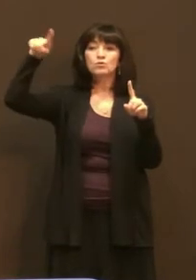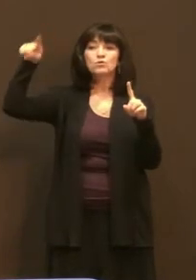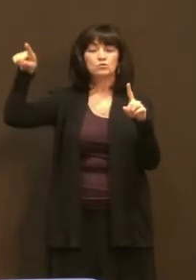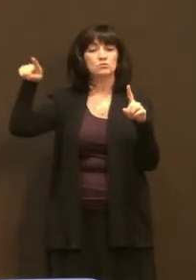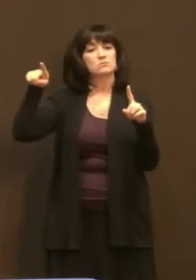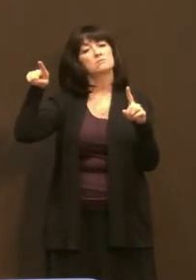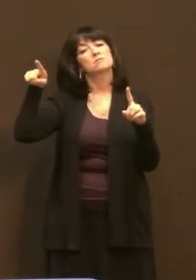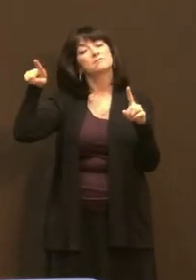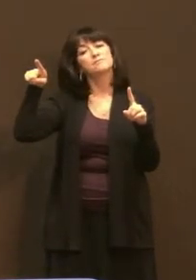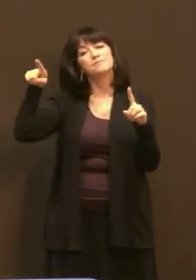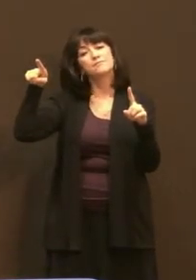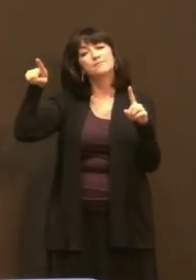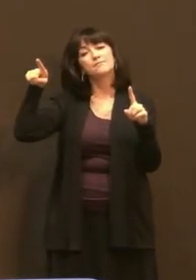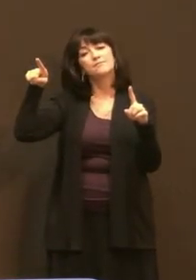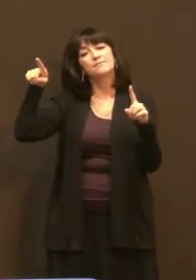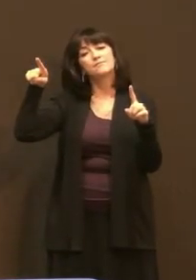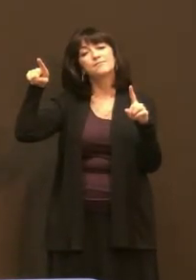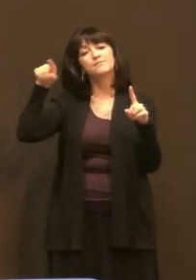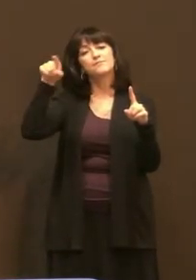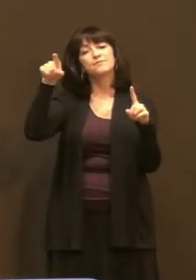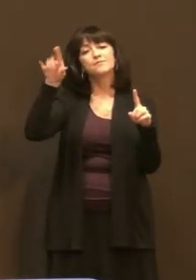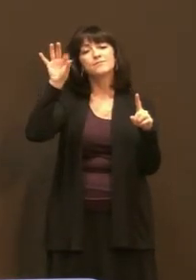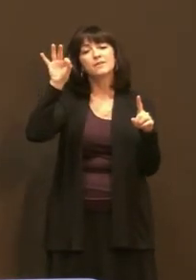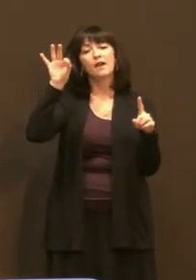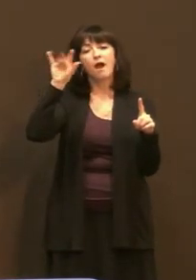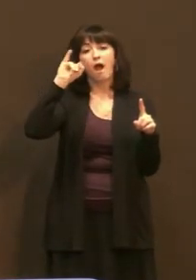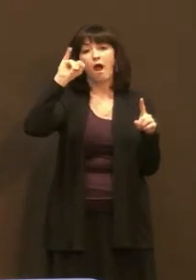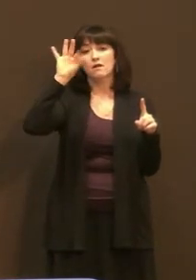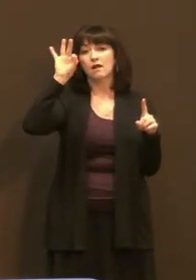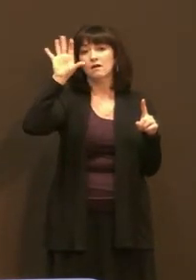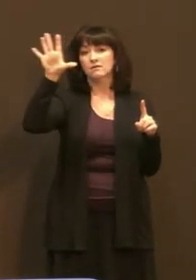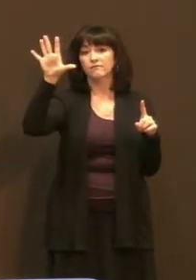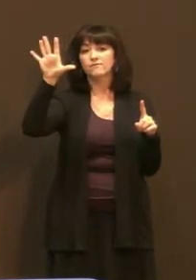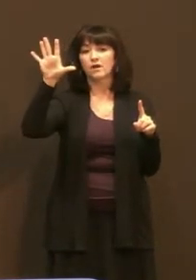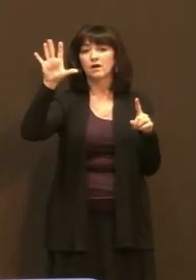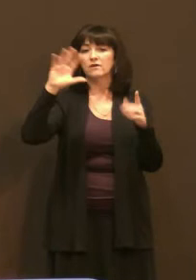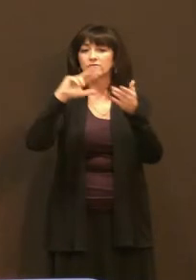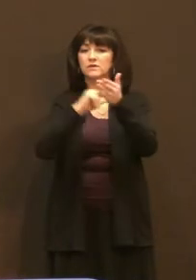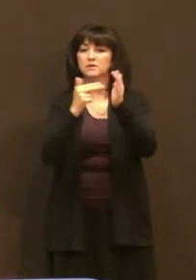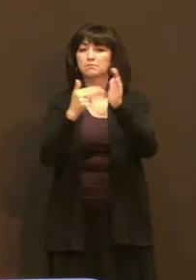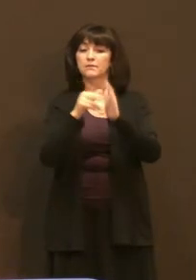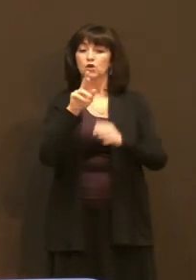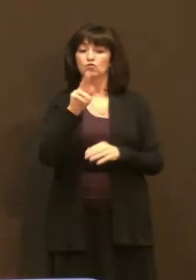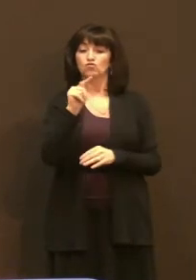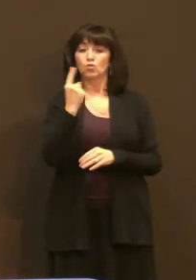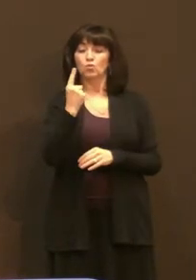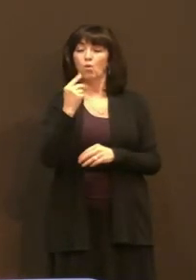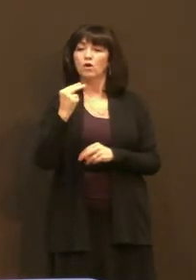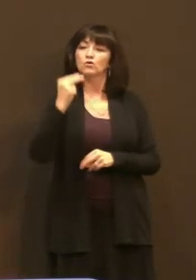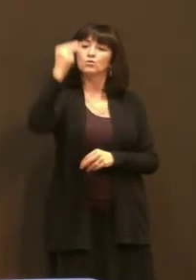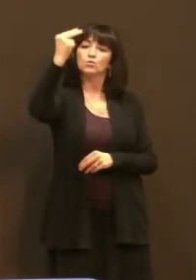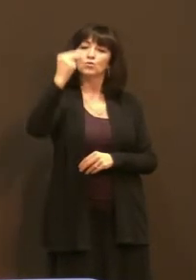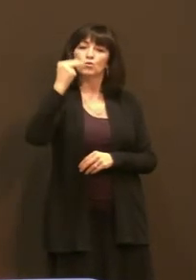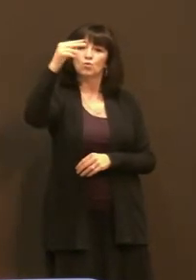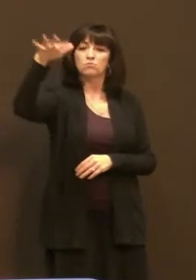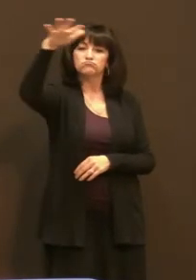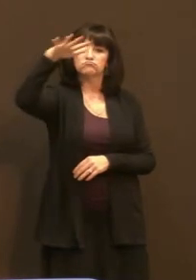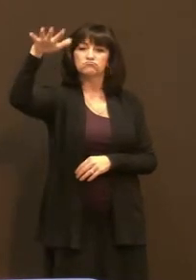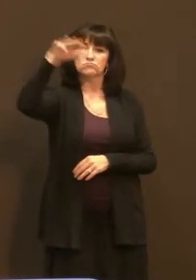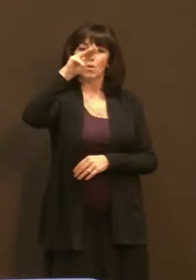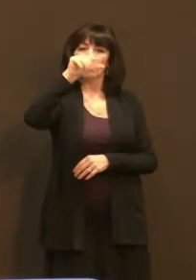traffic counts at I-95 just north of State Route 1, there by the